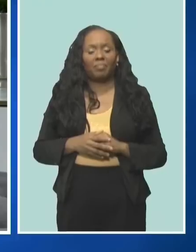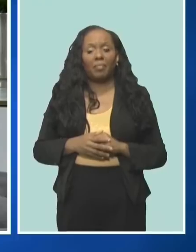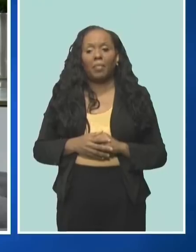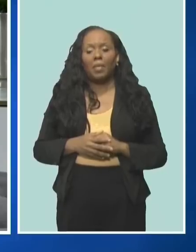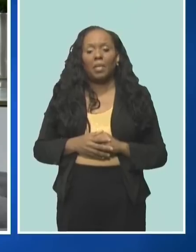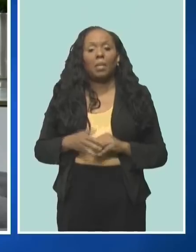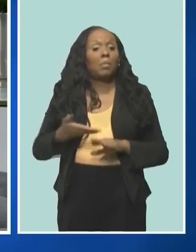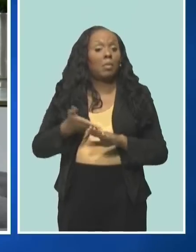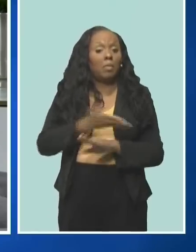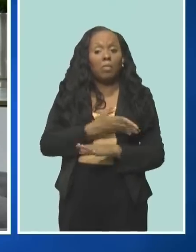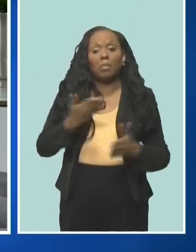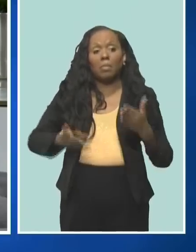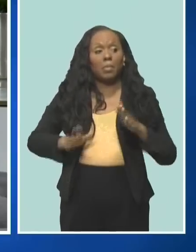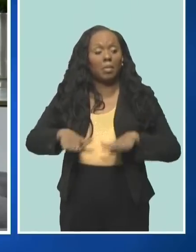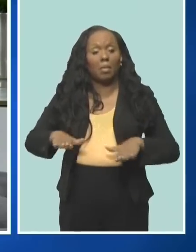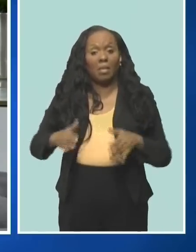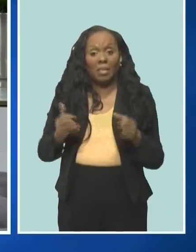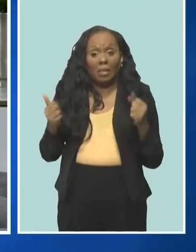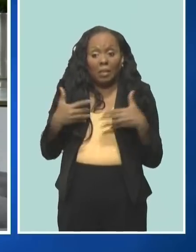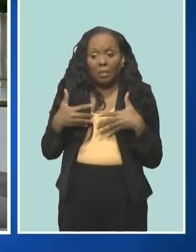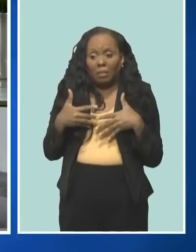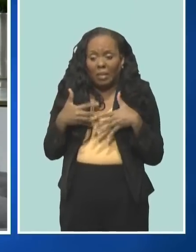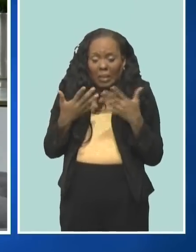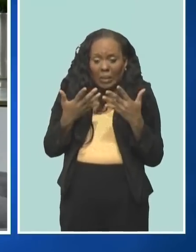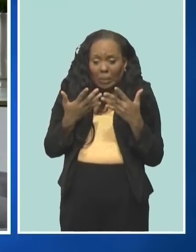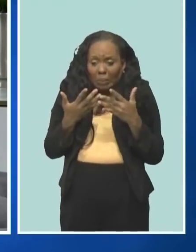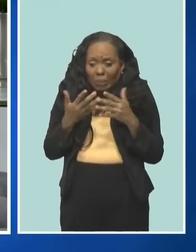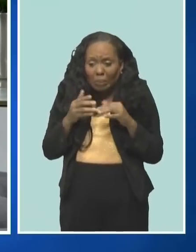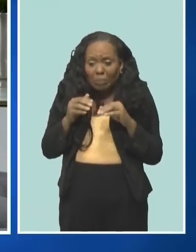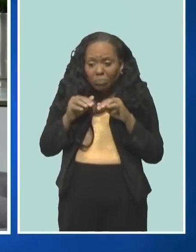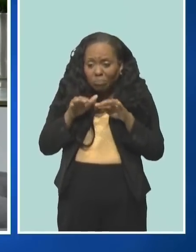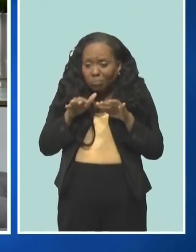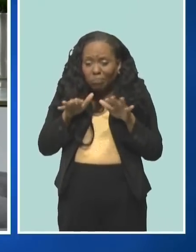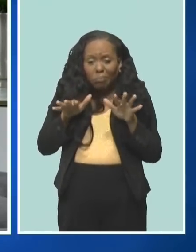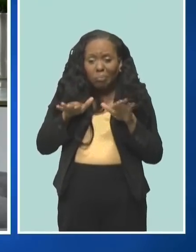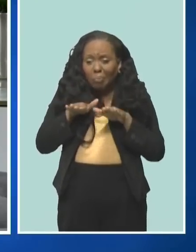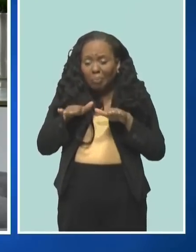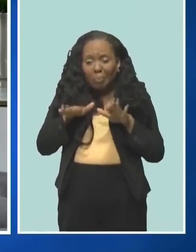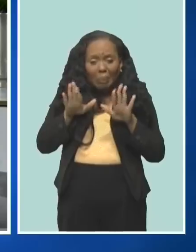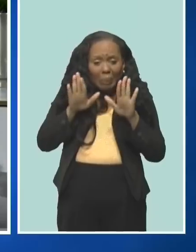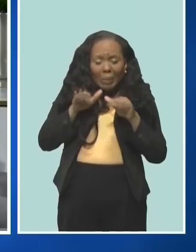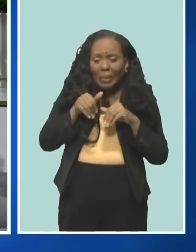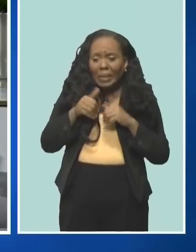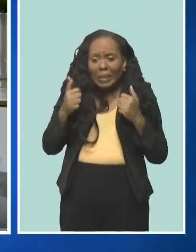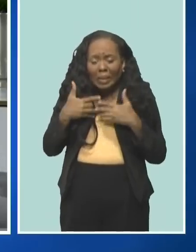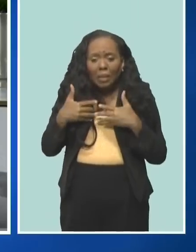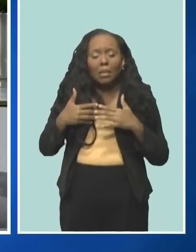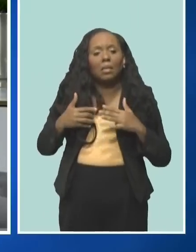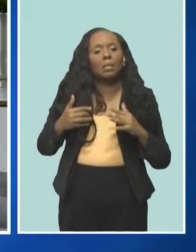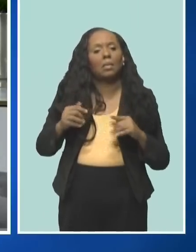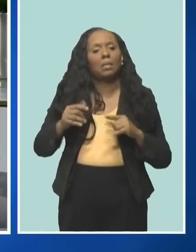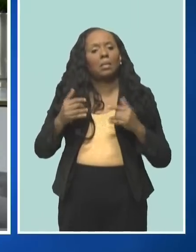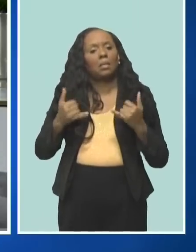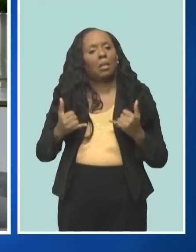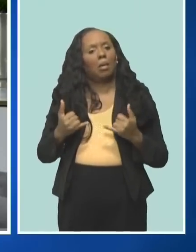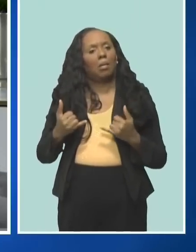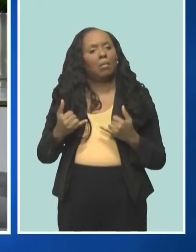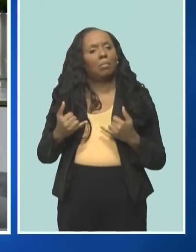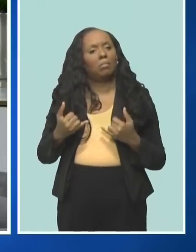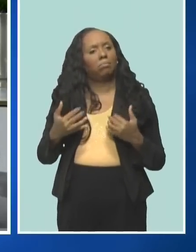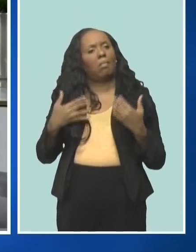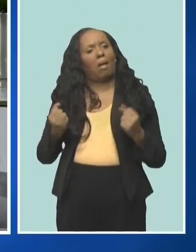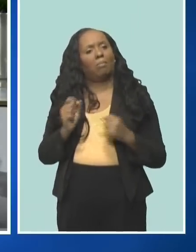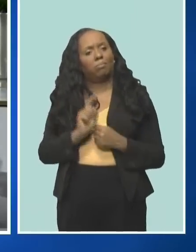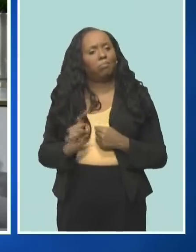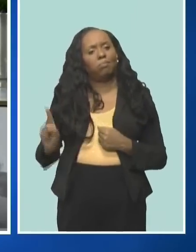fear, most children are comfortable in the water and they can then move on to start any techniques if they want to